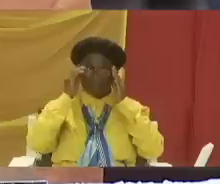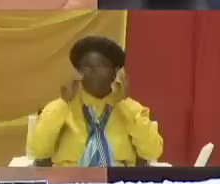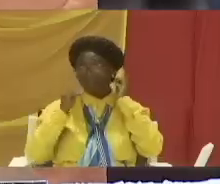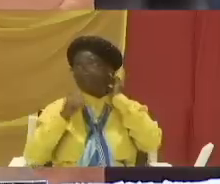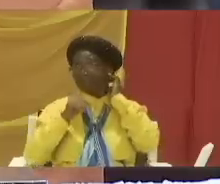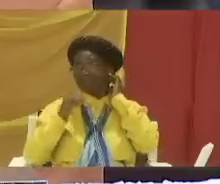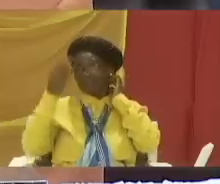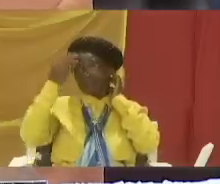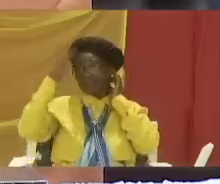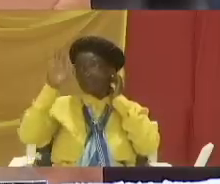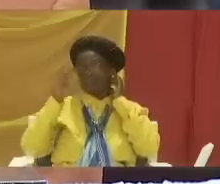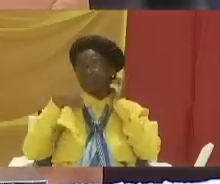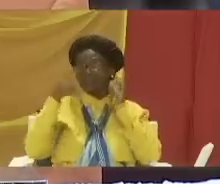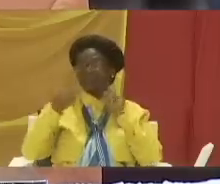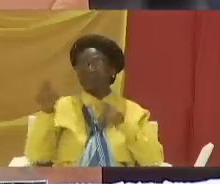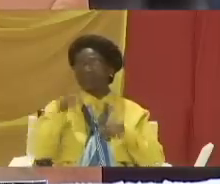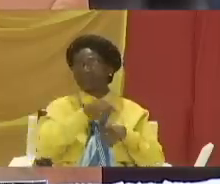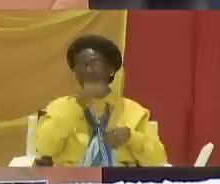I don't know how he discovered,